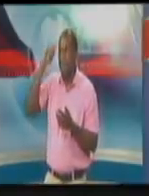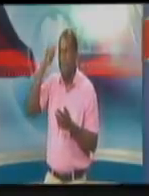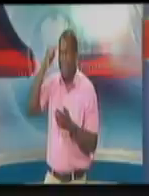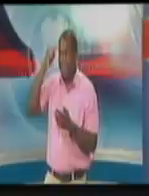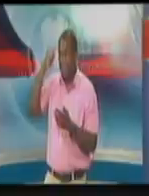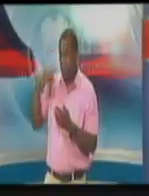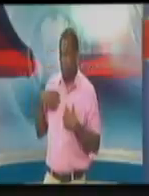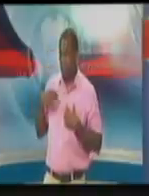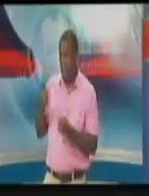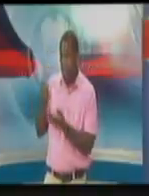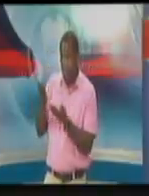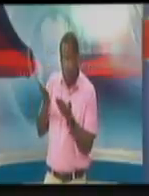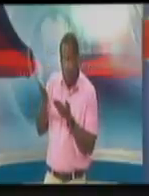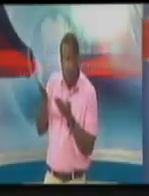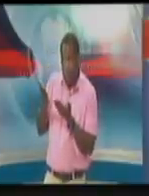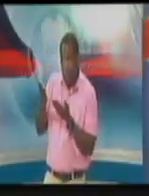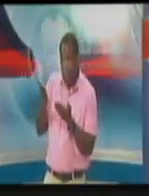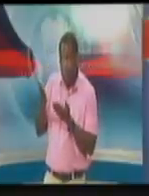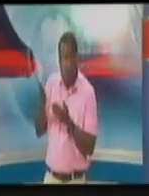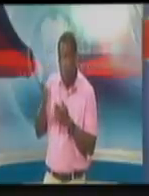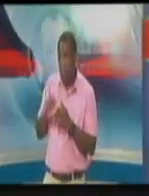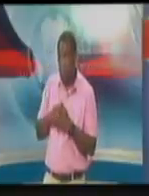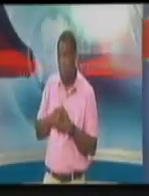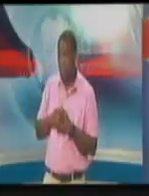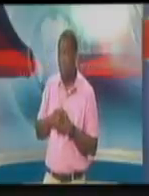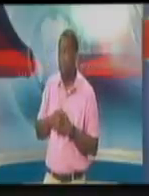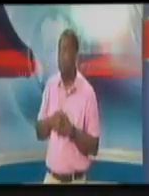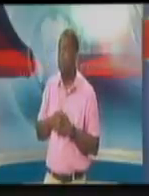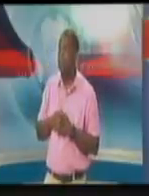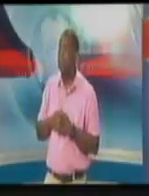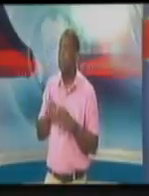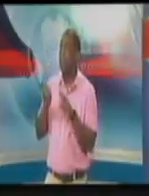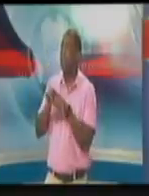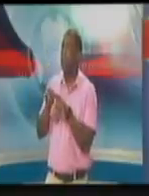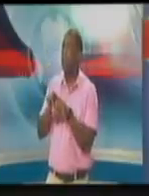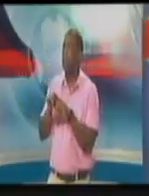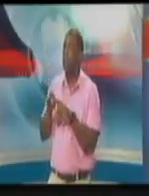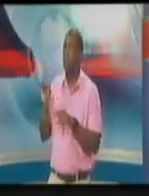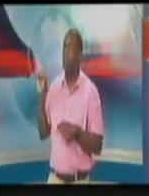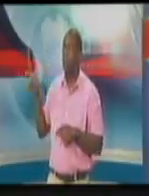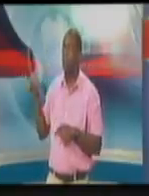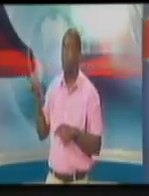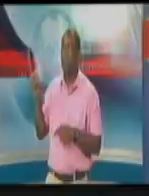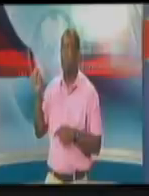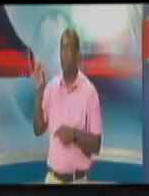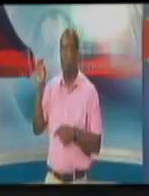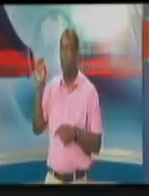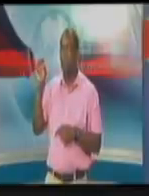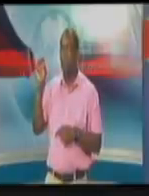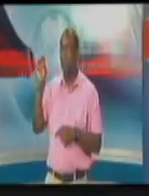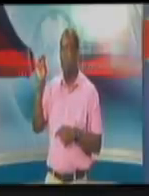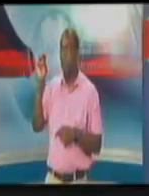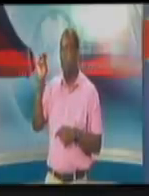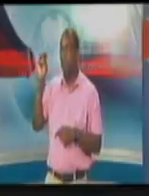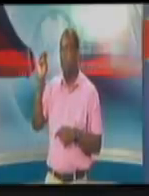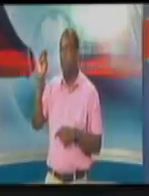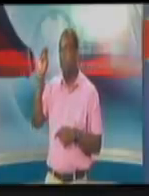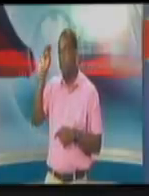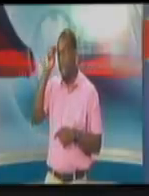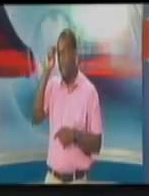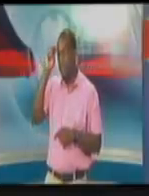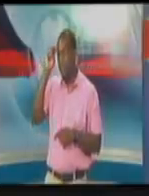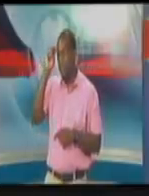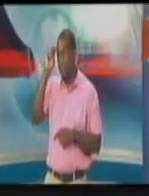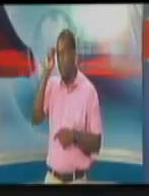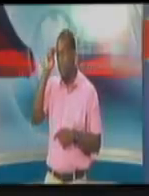have noticed? And is the ministry doing anything more to treat people who are depressed due to circumstances surrounding